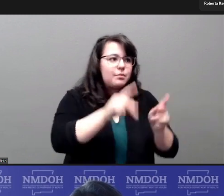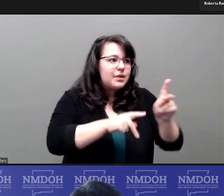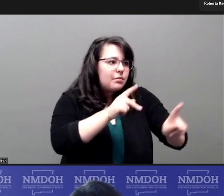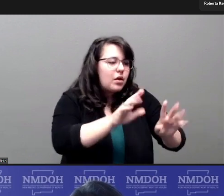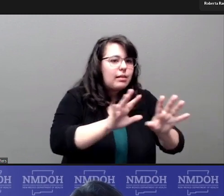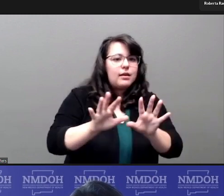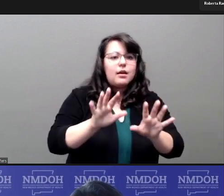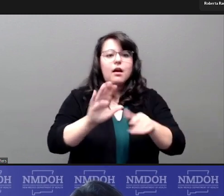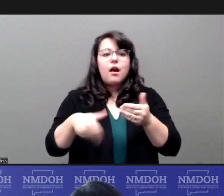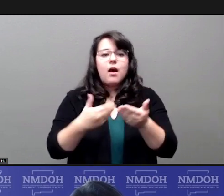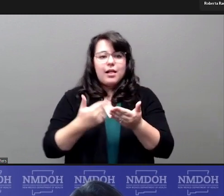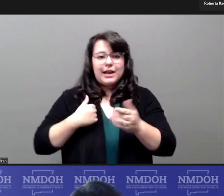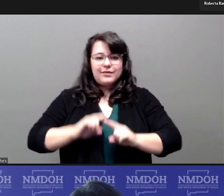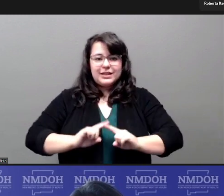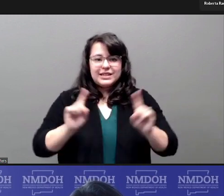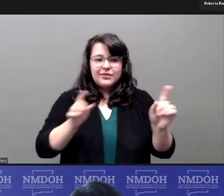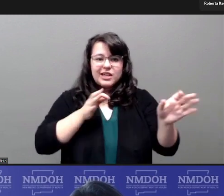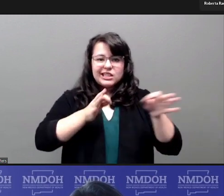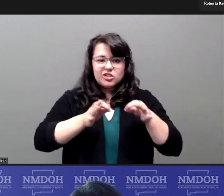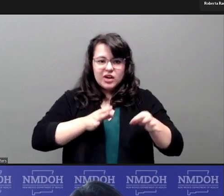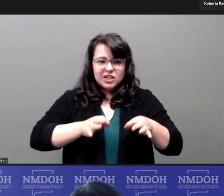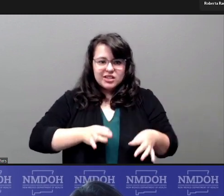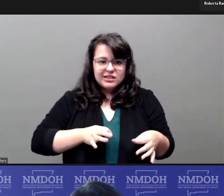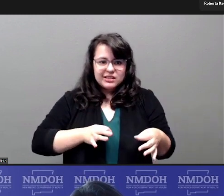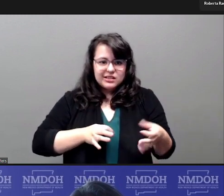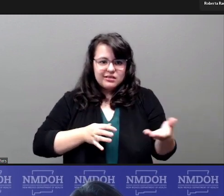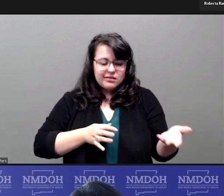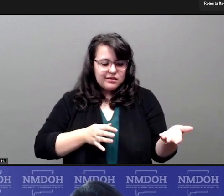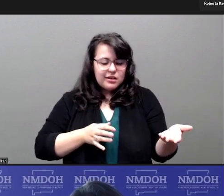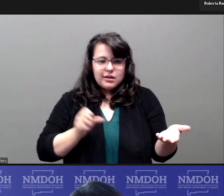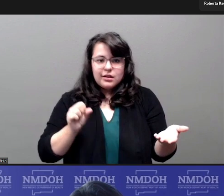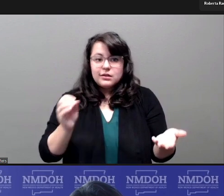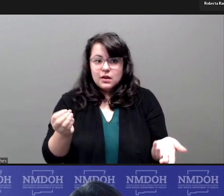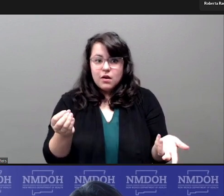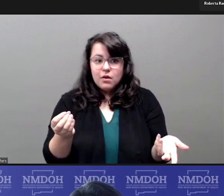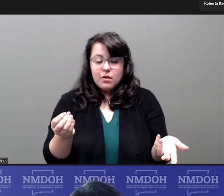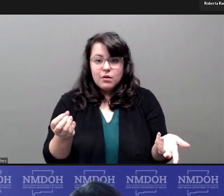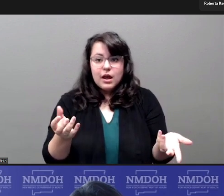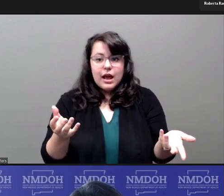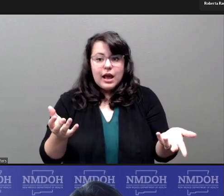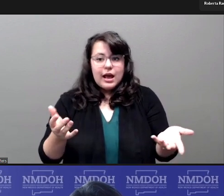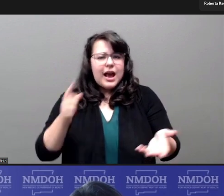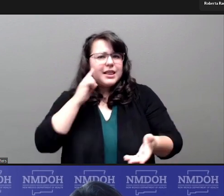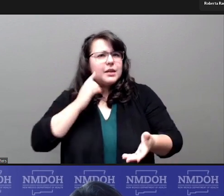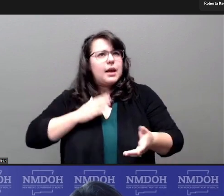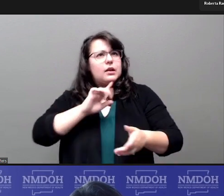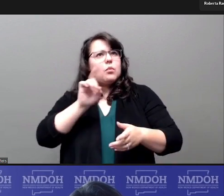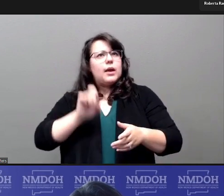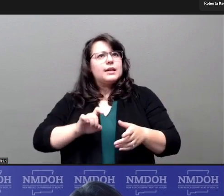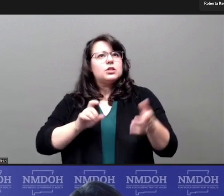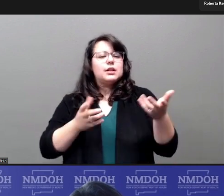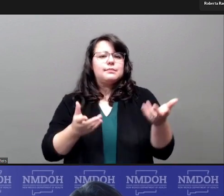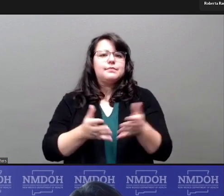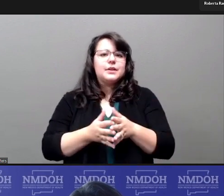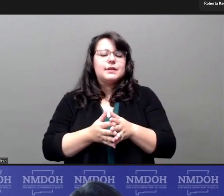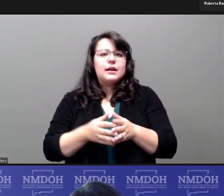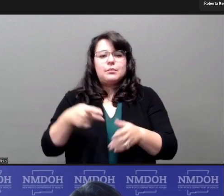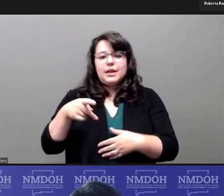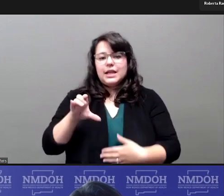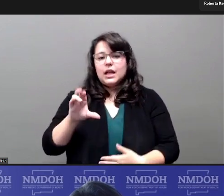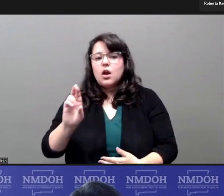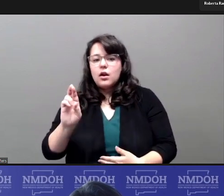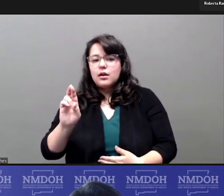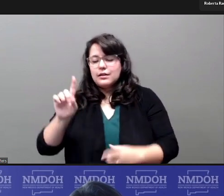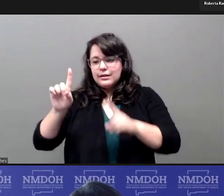have different instructions. So I think my question is just like PCR